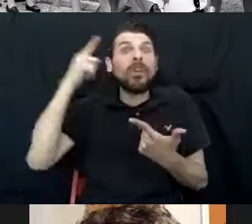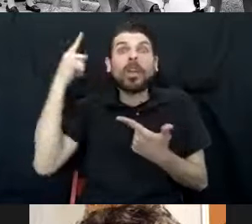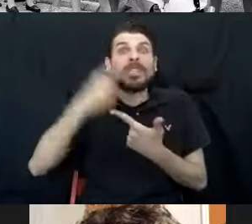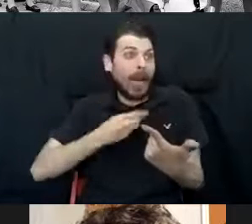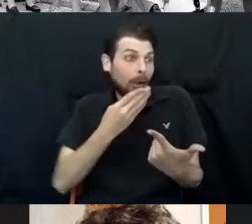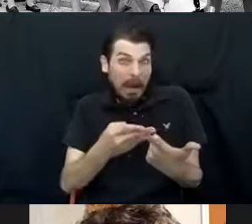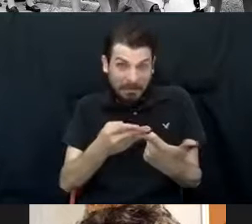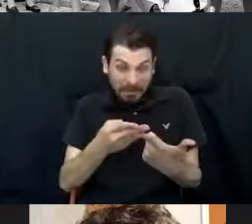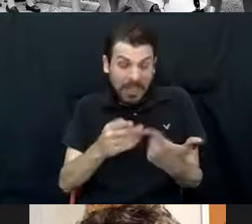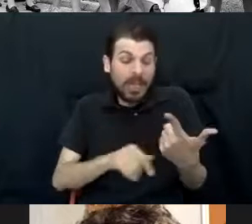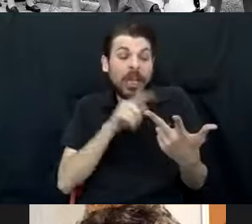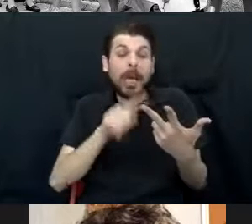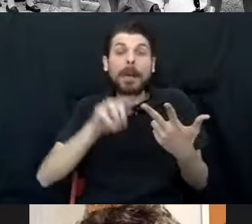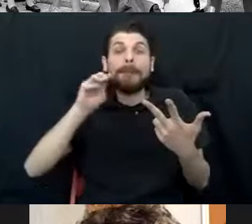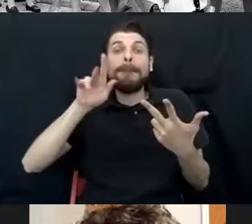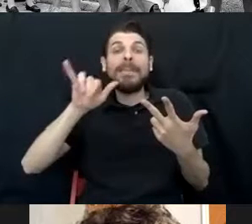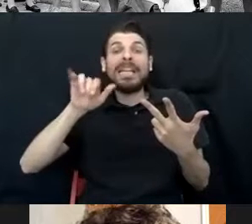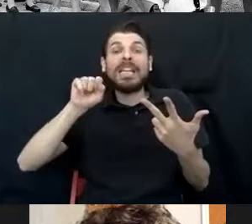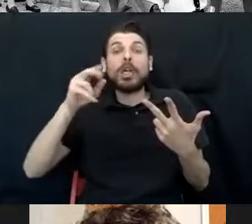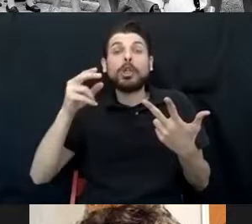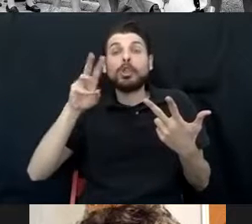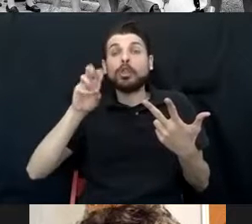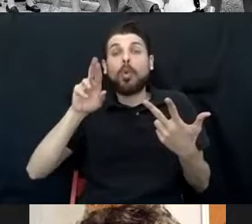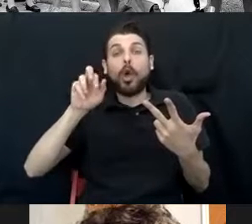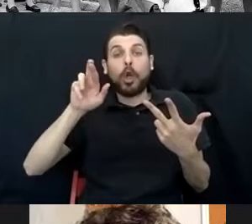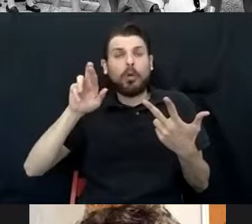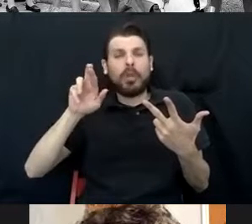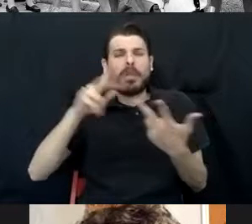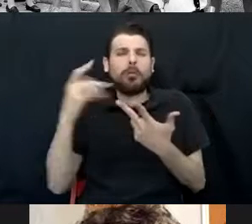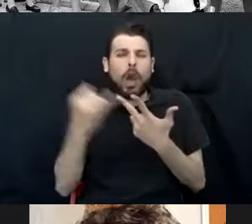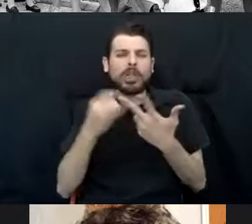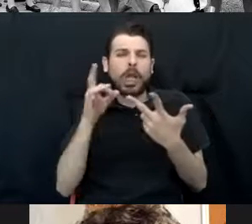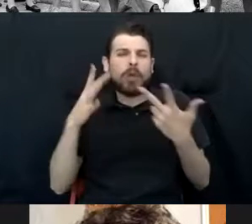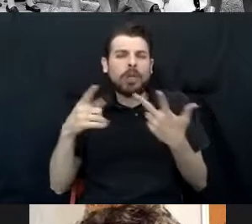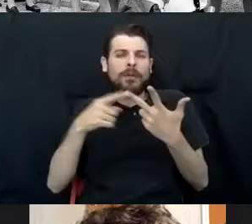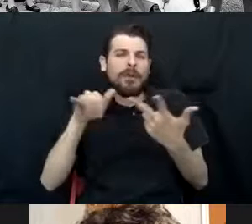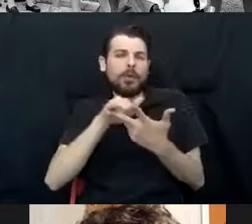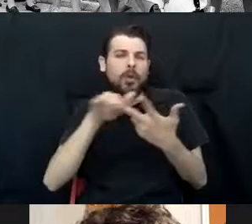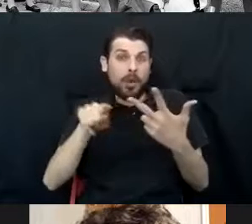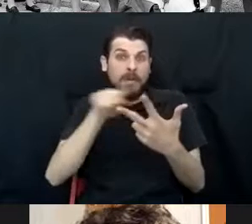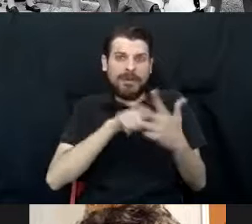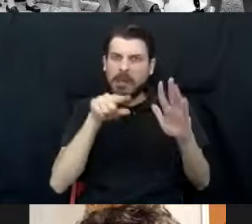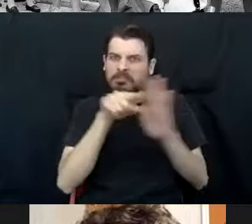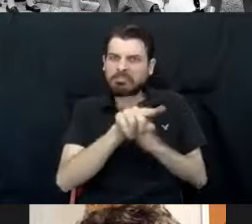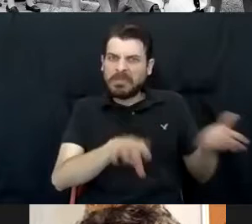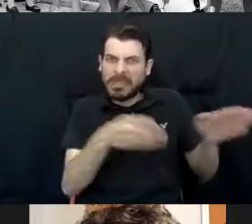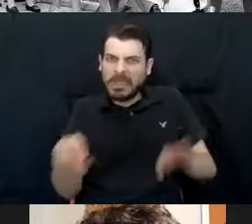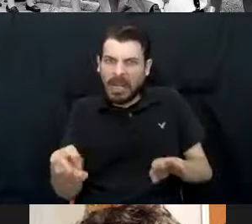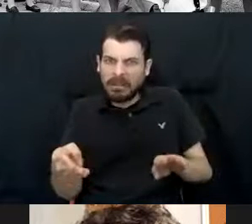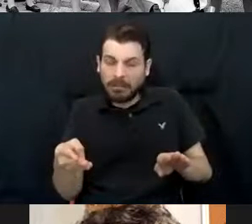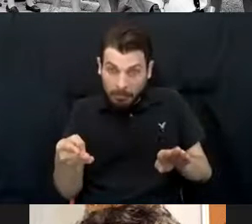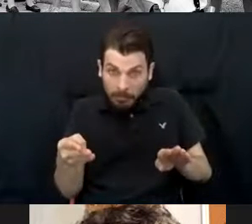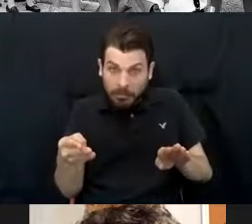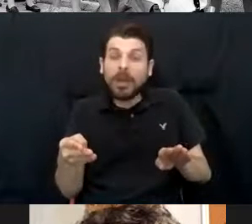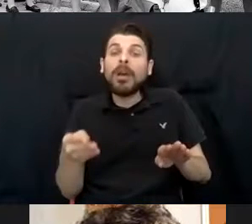and Mickey Schwerner, a white project director for CORE from New York. These three men